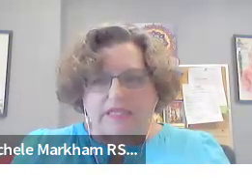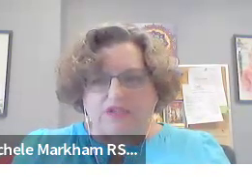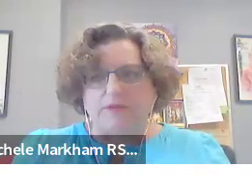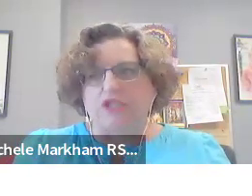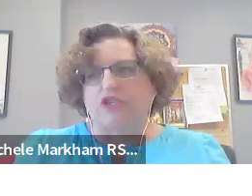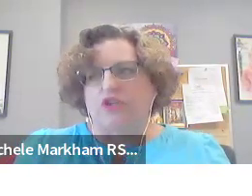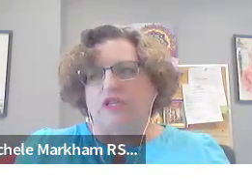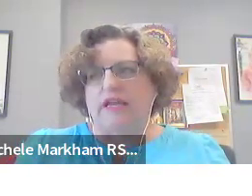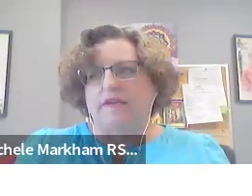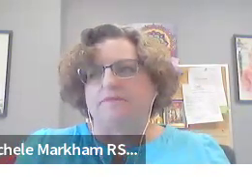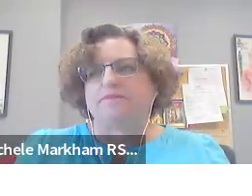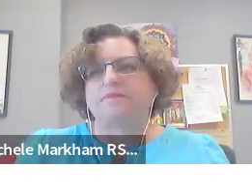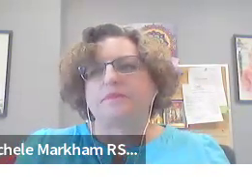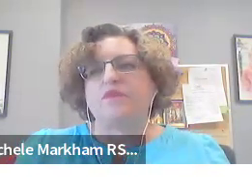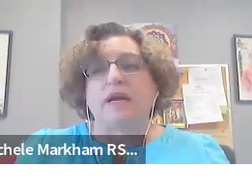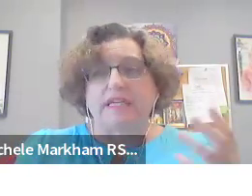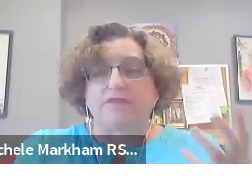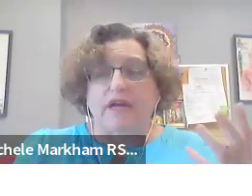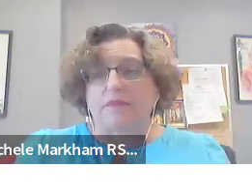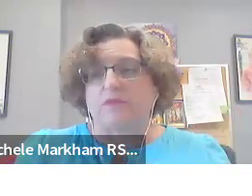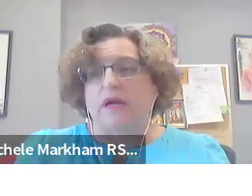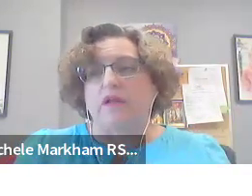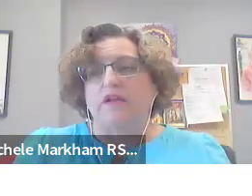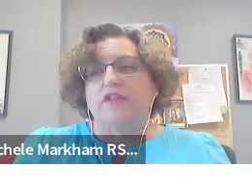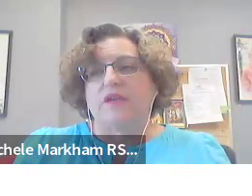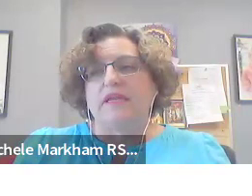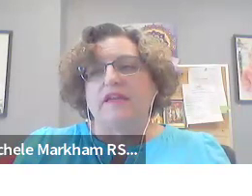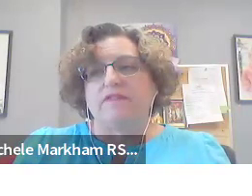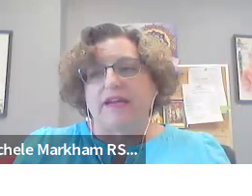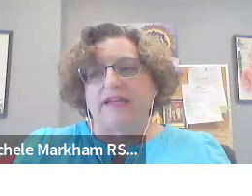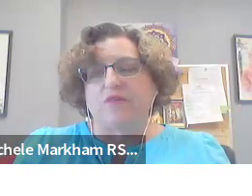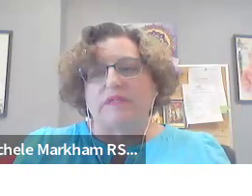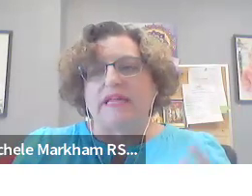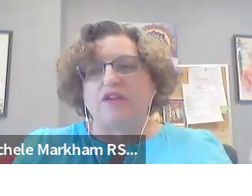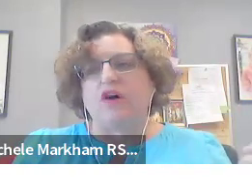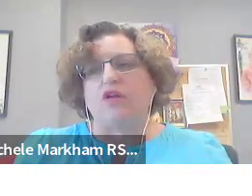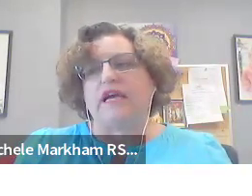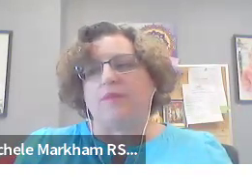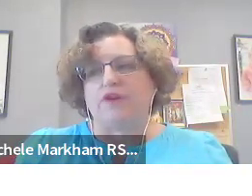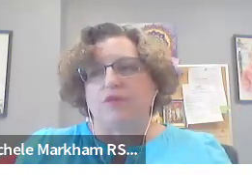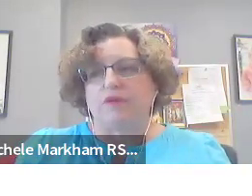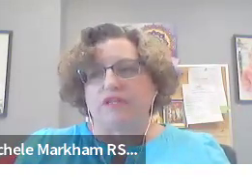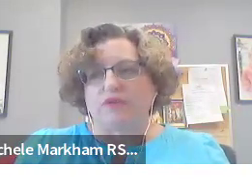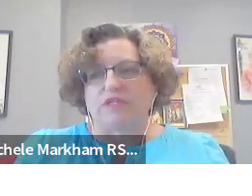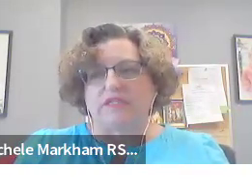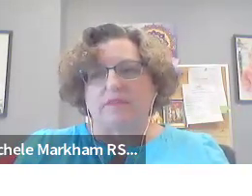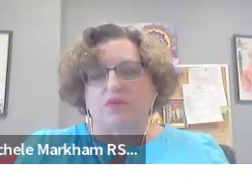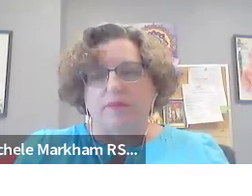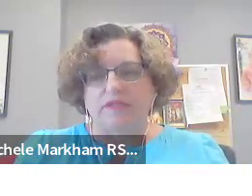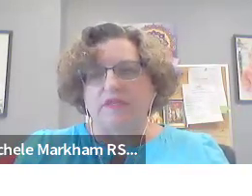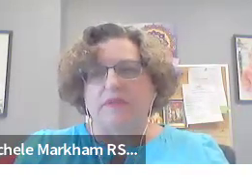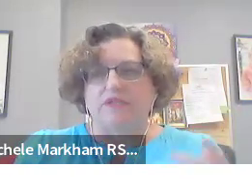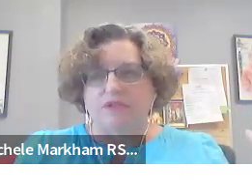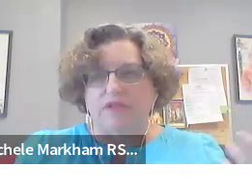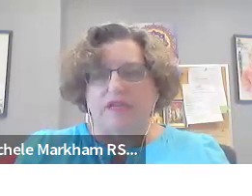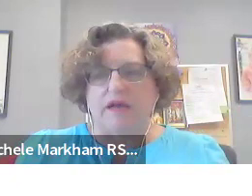plan what these options could look like, or identify them as well. The committee invited what was then called Alberta Human Resources and